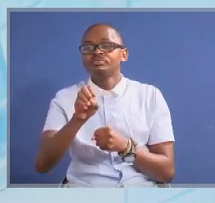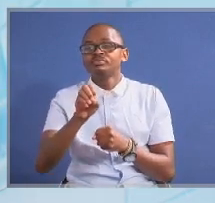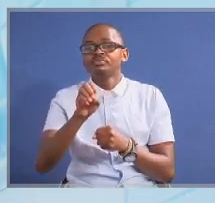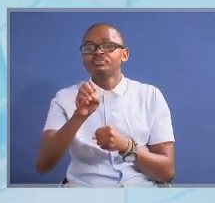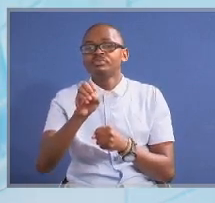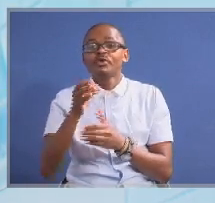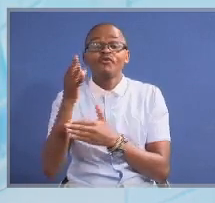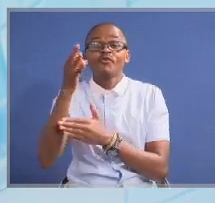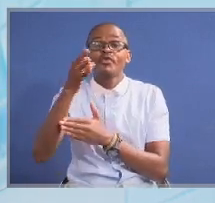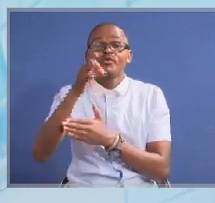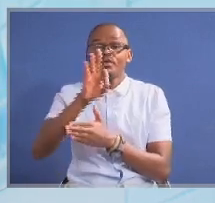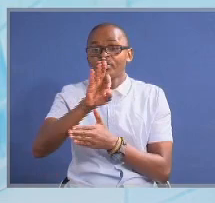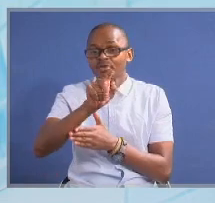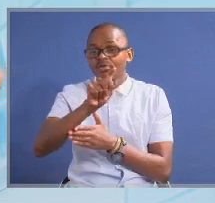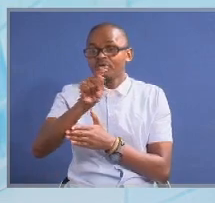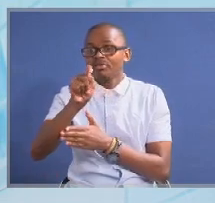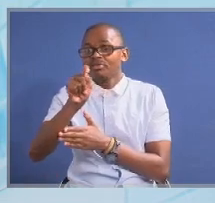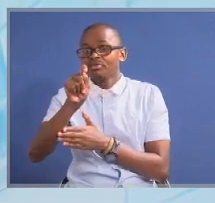to be on their own feet,